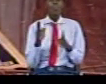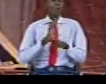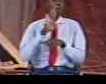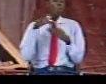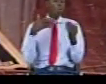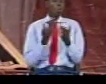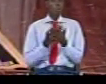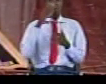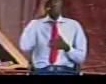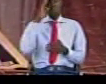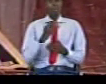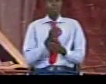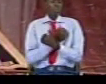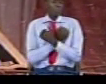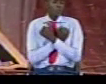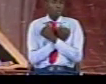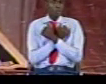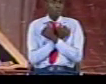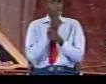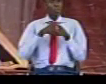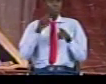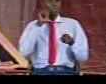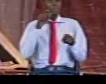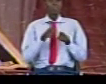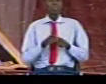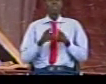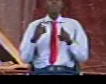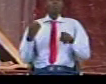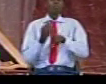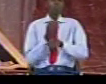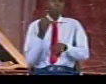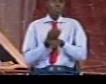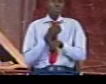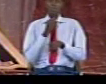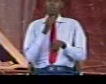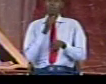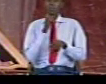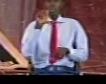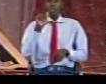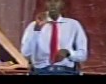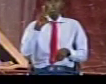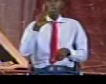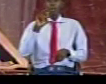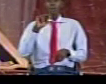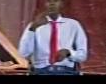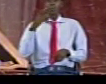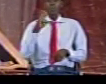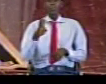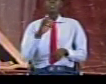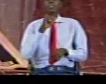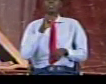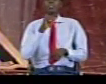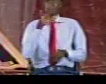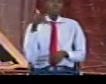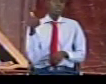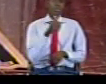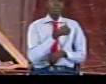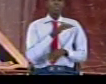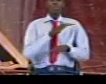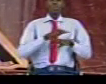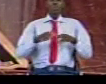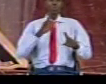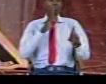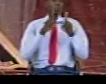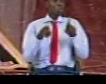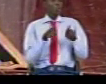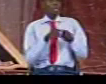beloved, avenge not yourselves. This is not your home. This is not your kingdom. Don't walk like the walk. Don't talk like they talk.